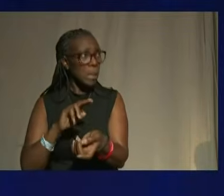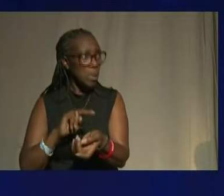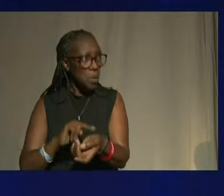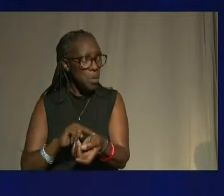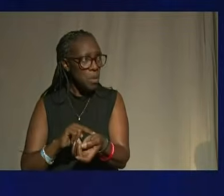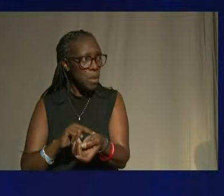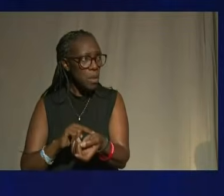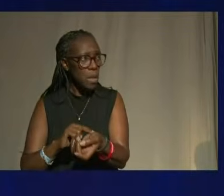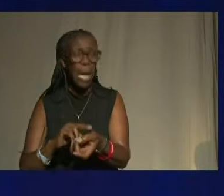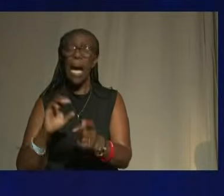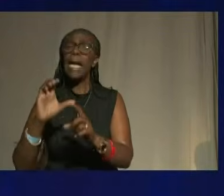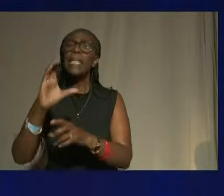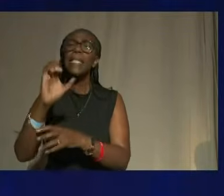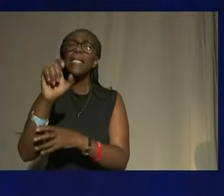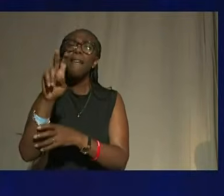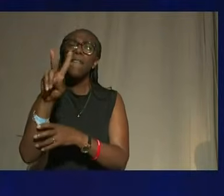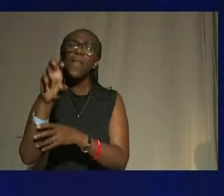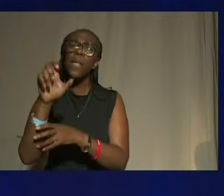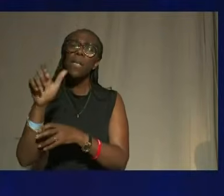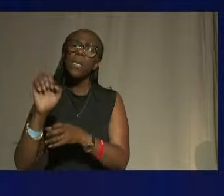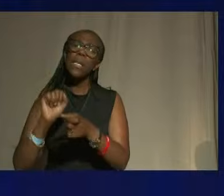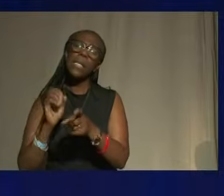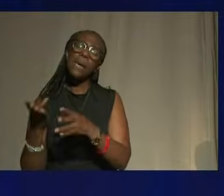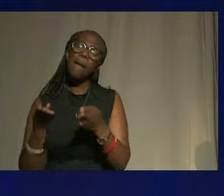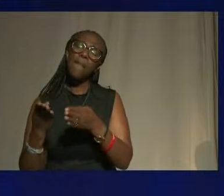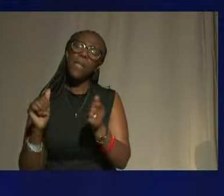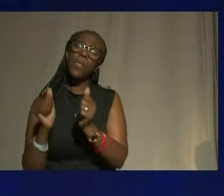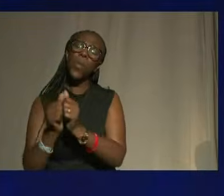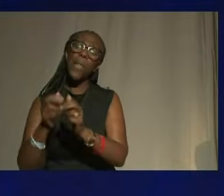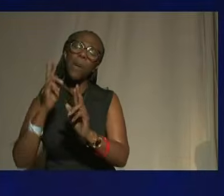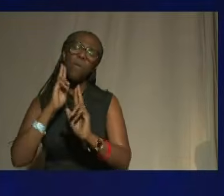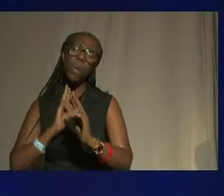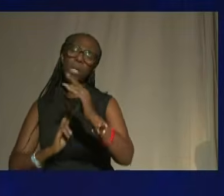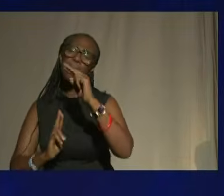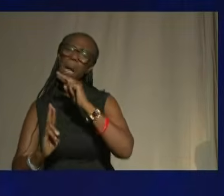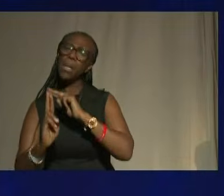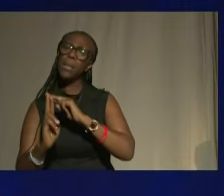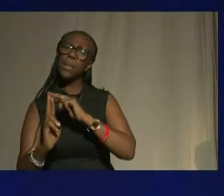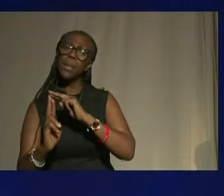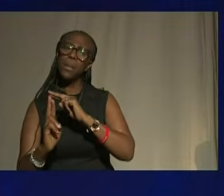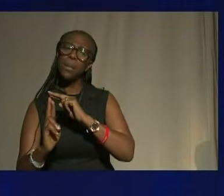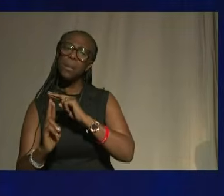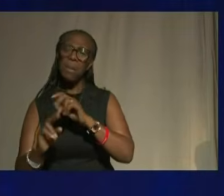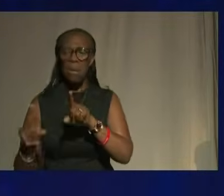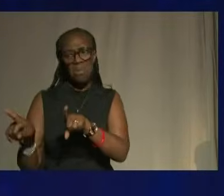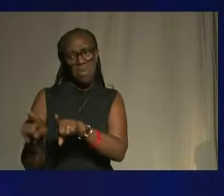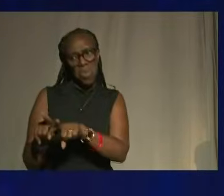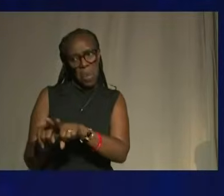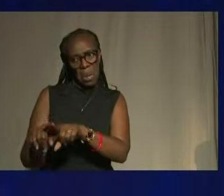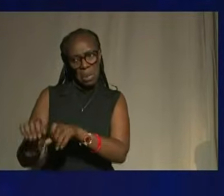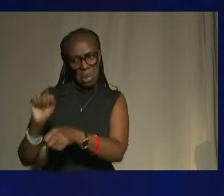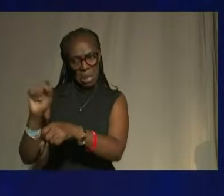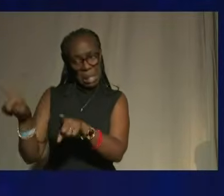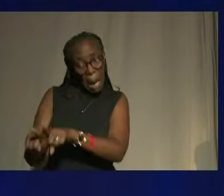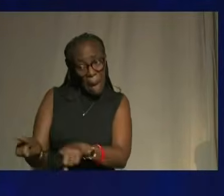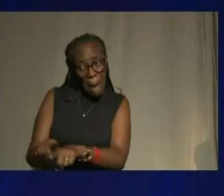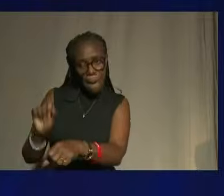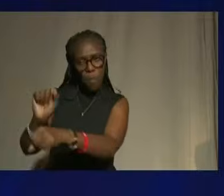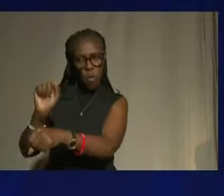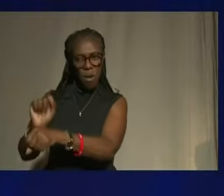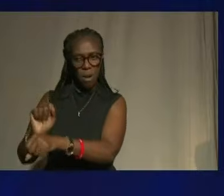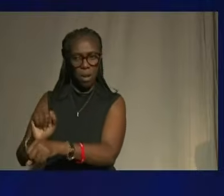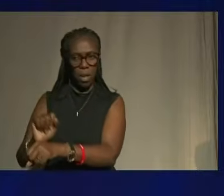You right now have 2 sets of civil servants in the same office doing the same thing and earning different salaries. A whole set